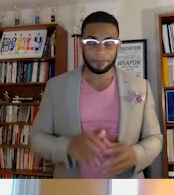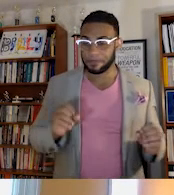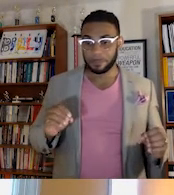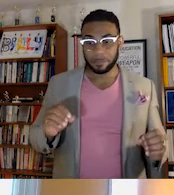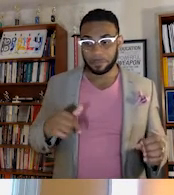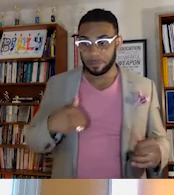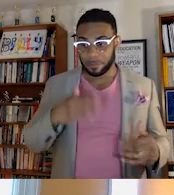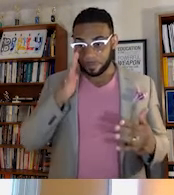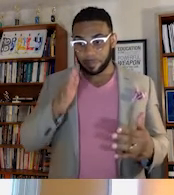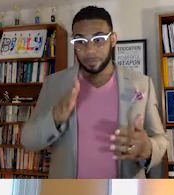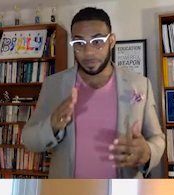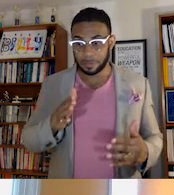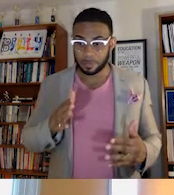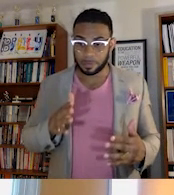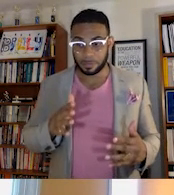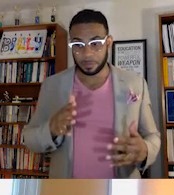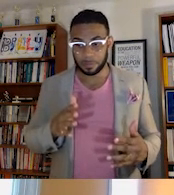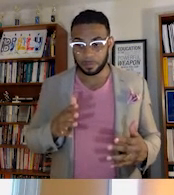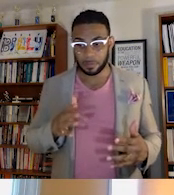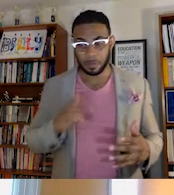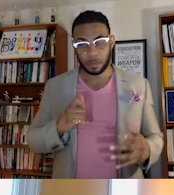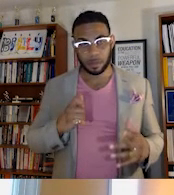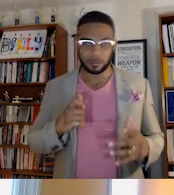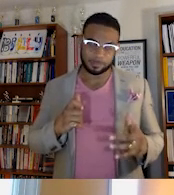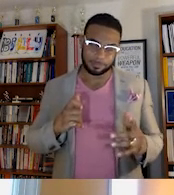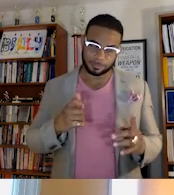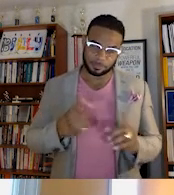So I'm going to, I went off.